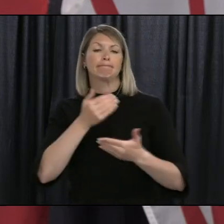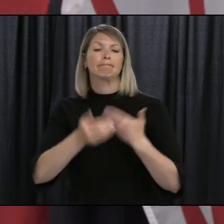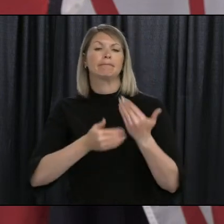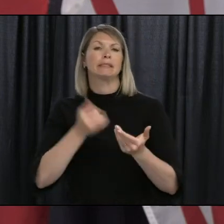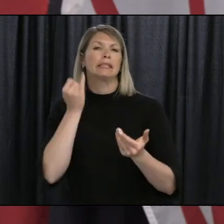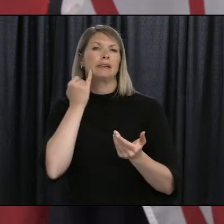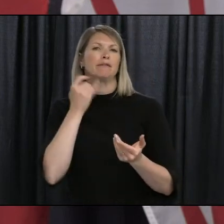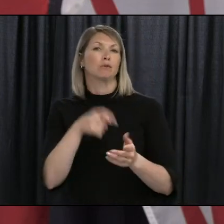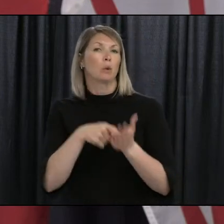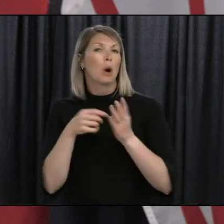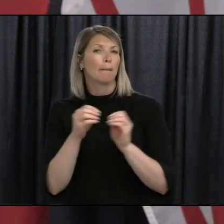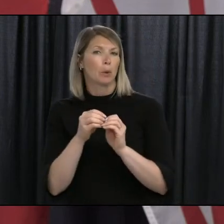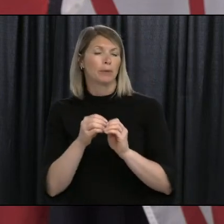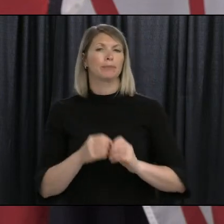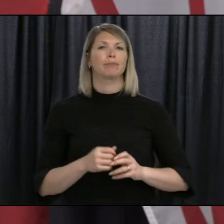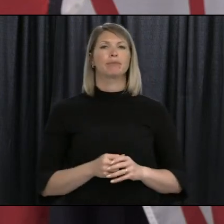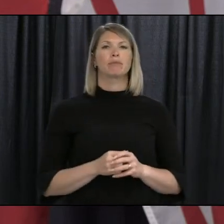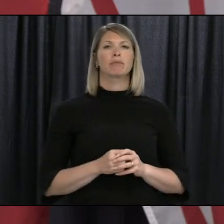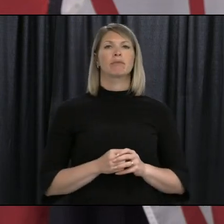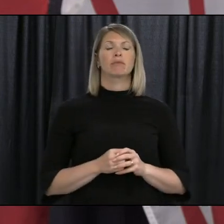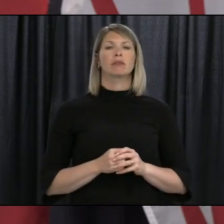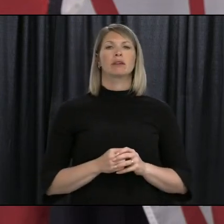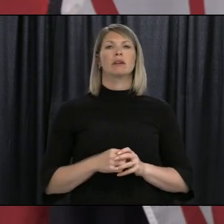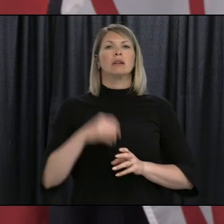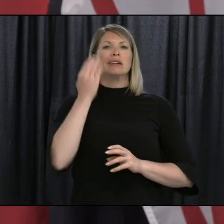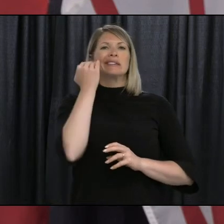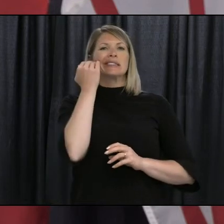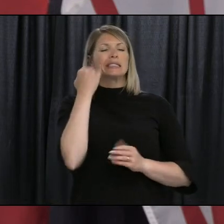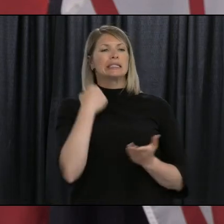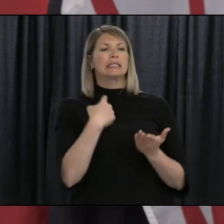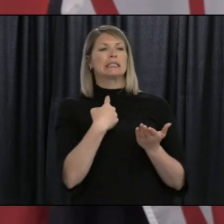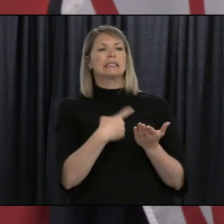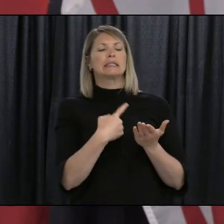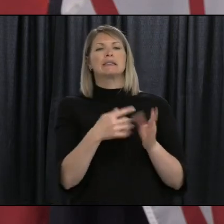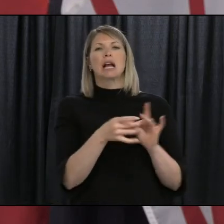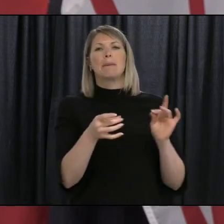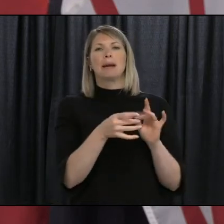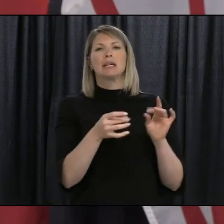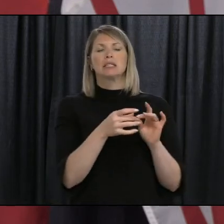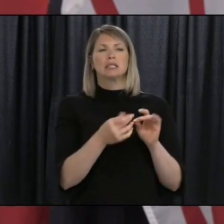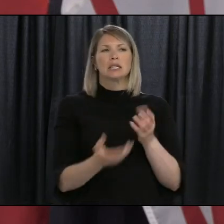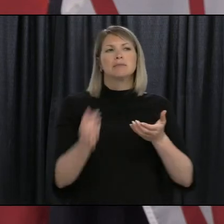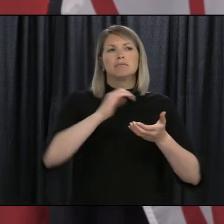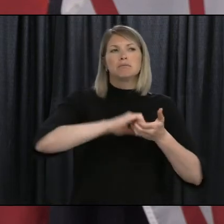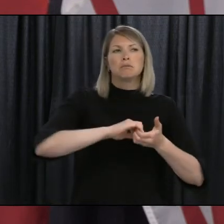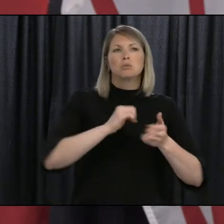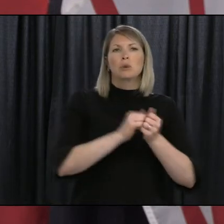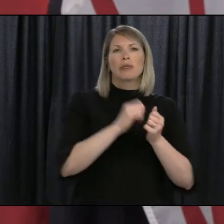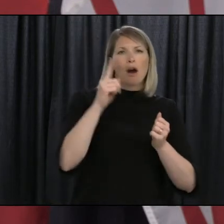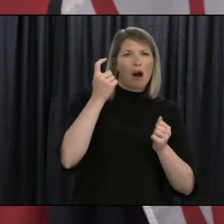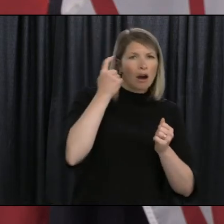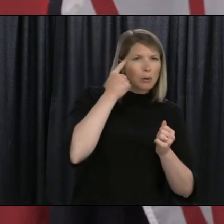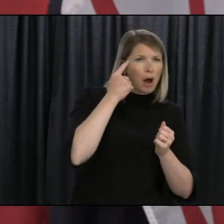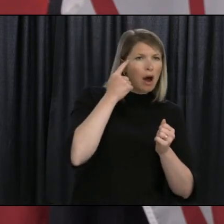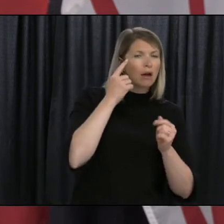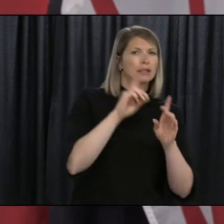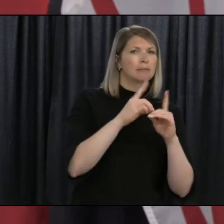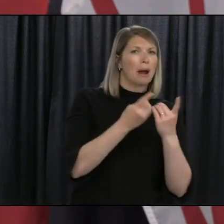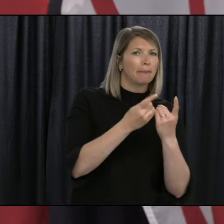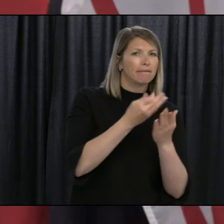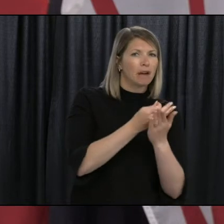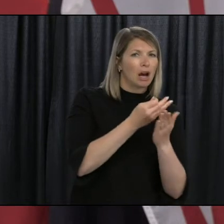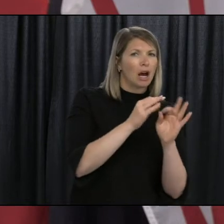And you've talked about the need for assistance from Ottawa and joining with the opposition in a delegation to Ottawa for help. But does the province need,